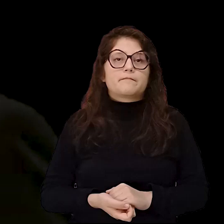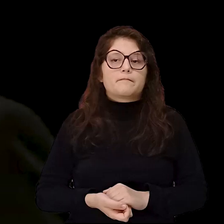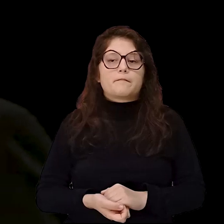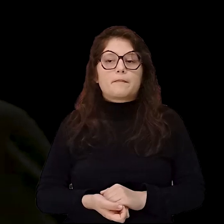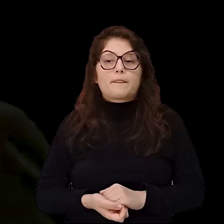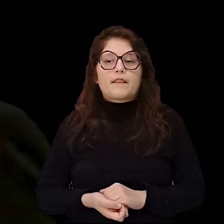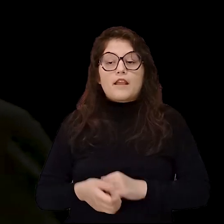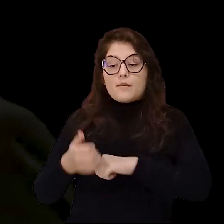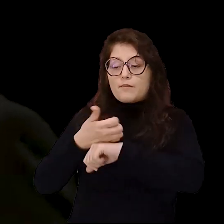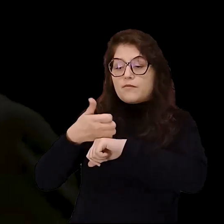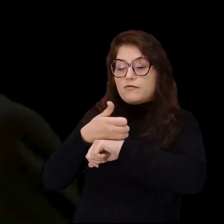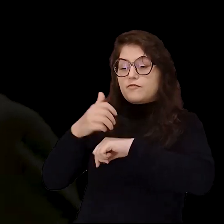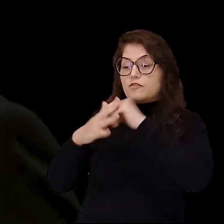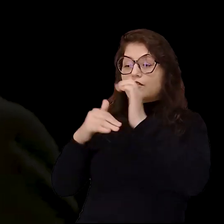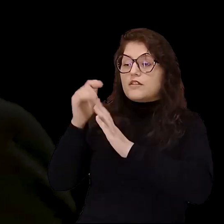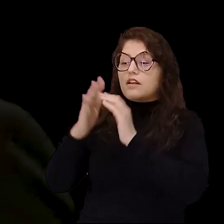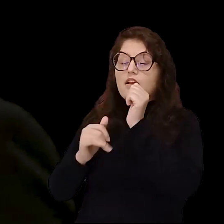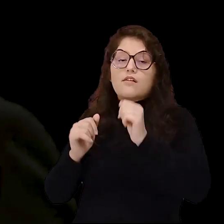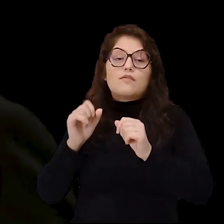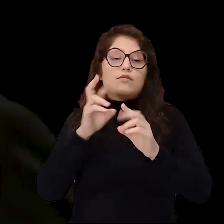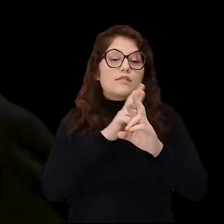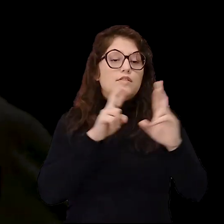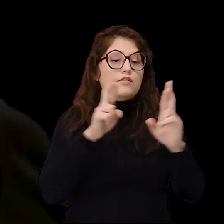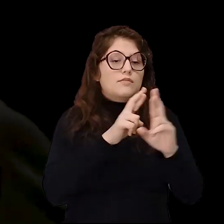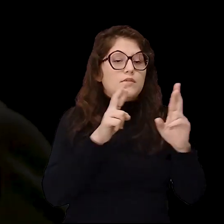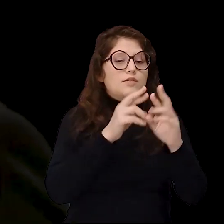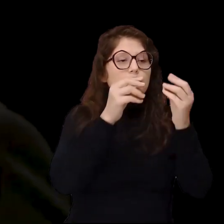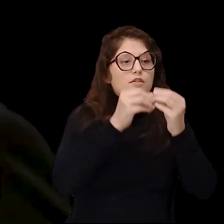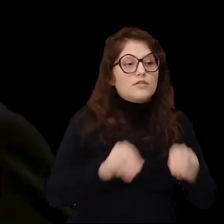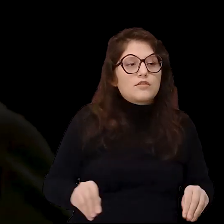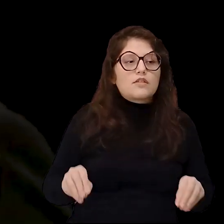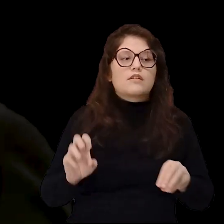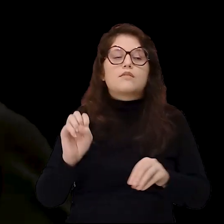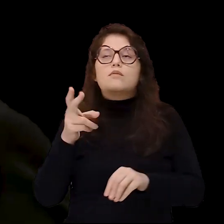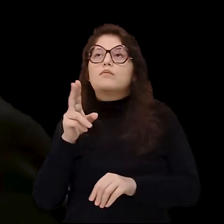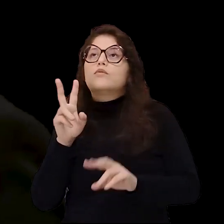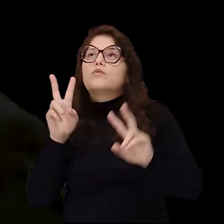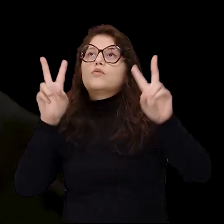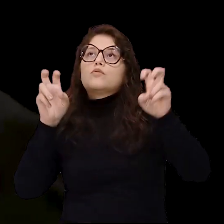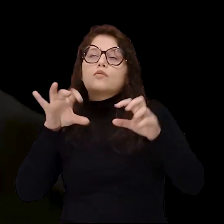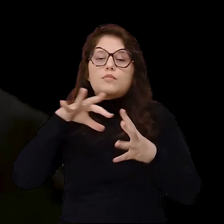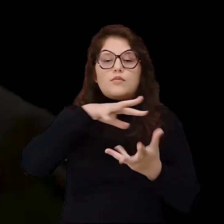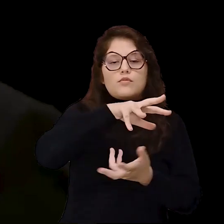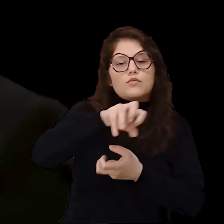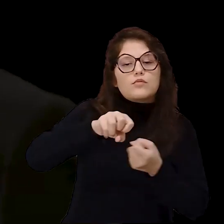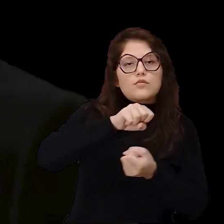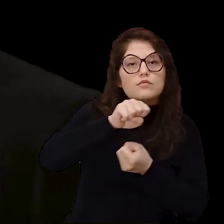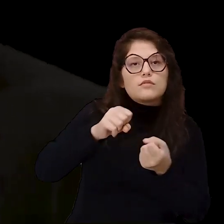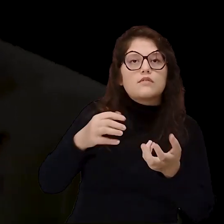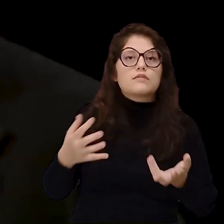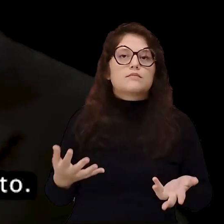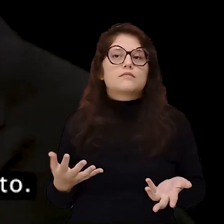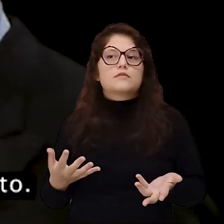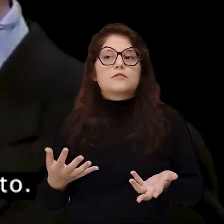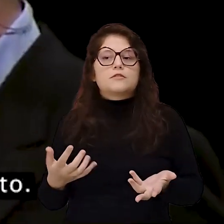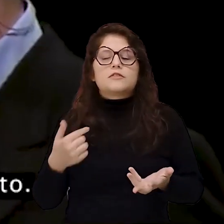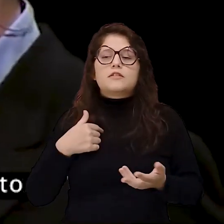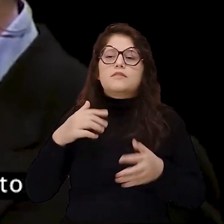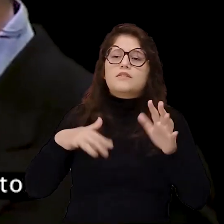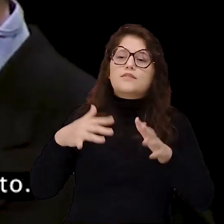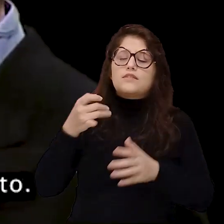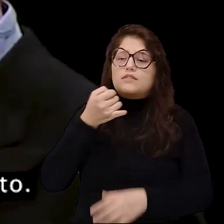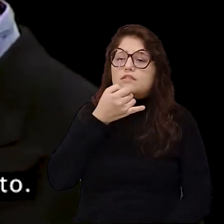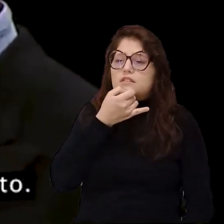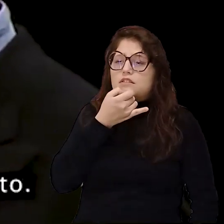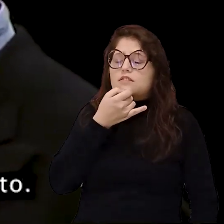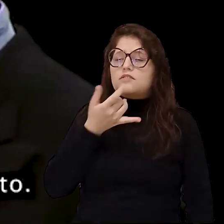about professional disappointments, about damaged relationships, about global warming. Those are the things that I